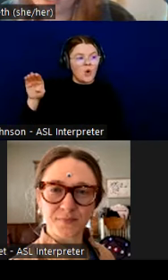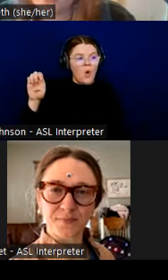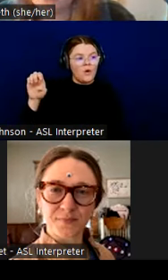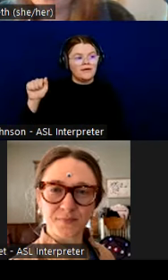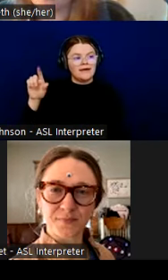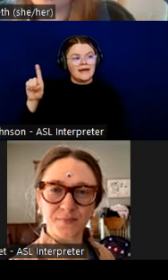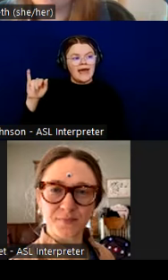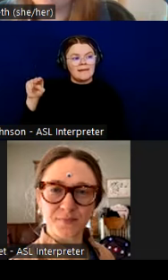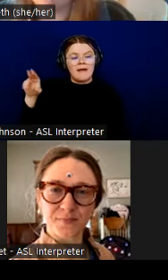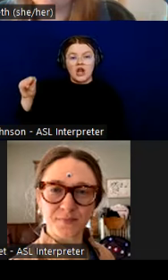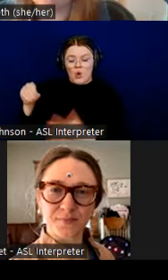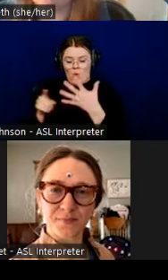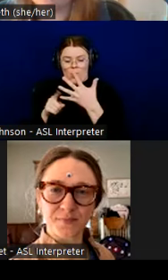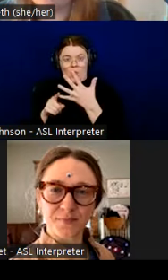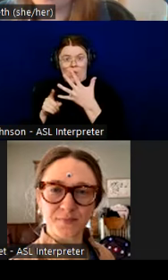her partner.